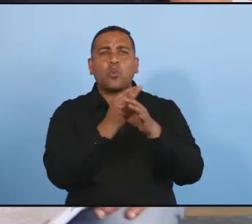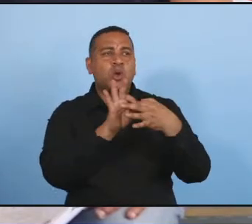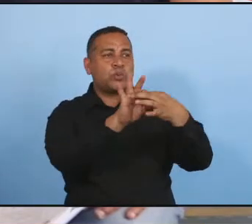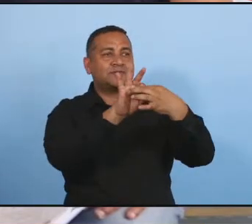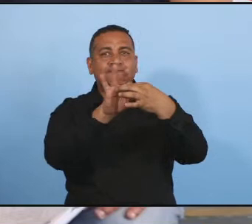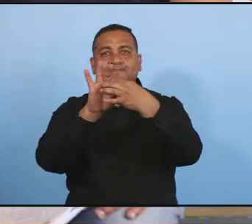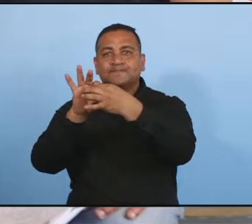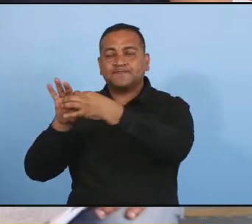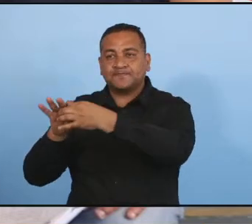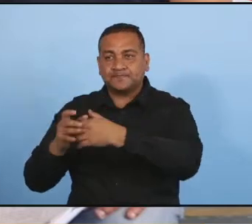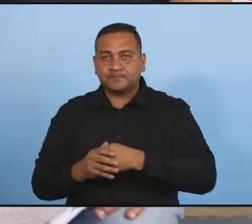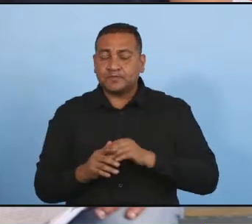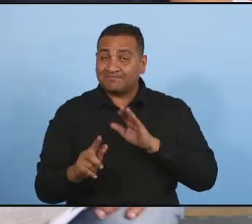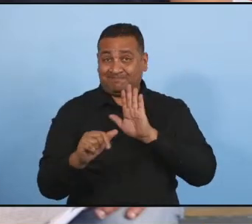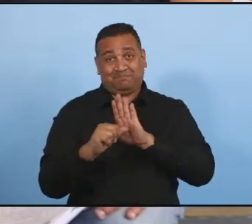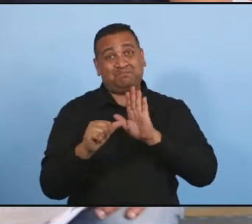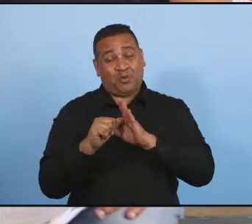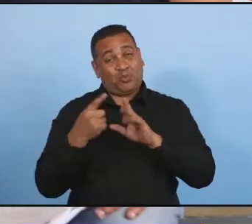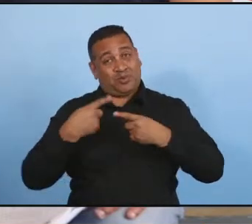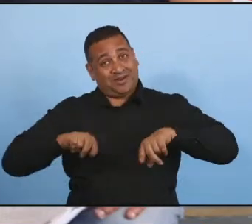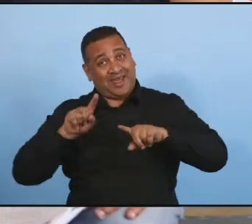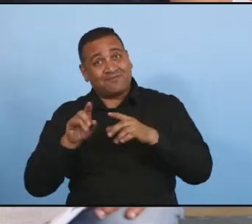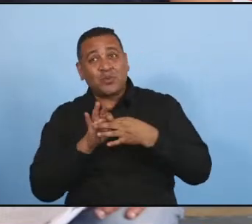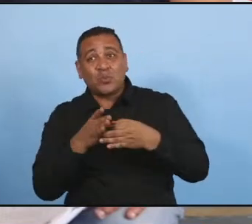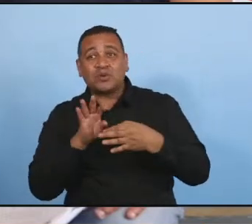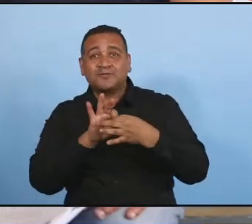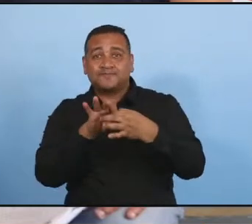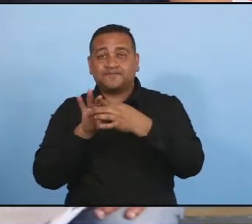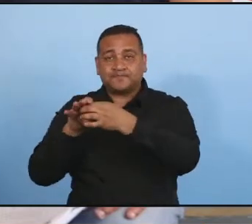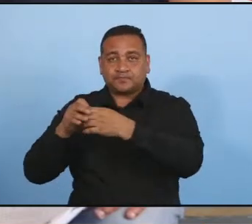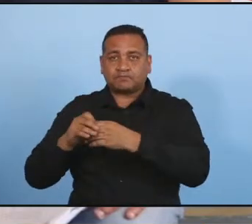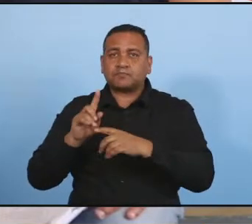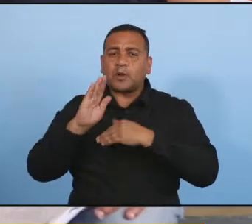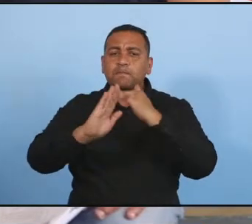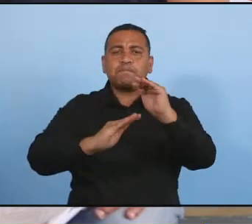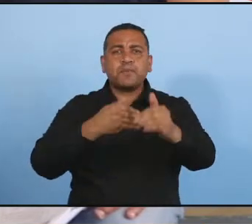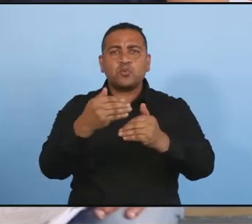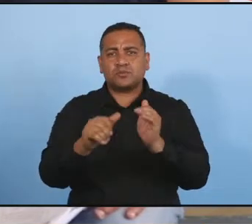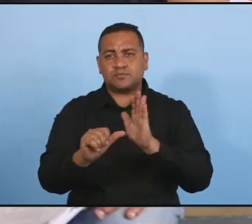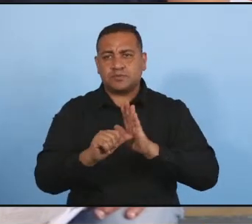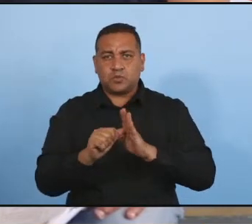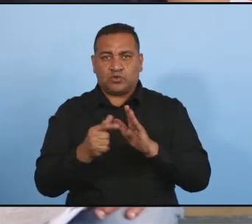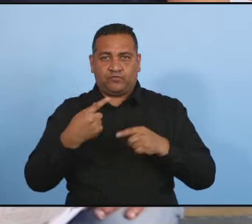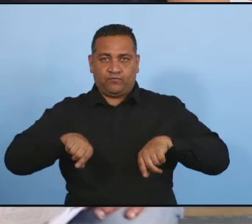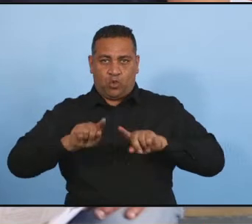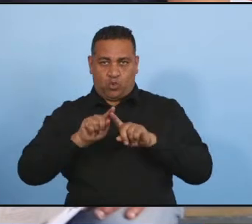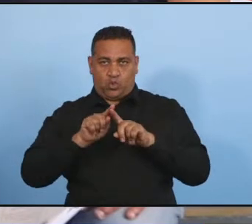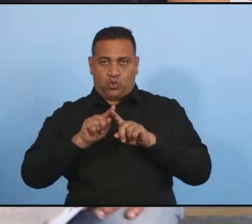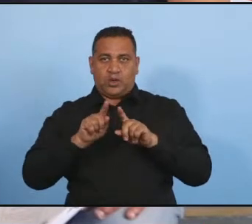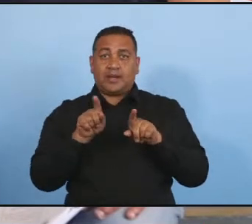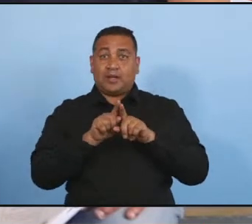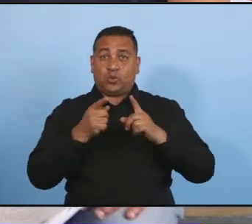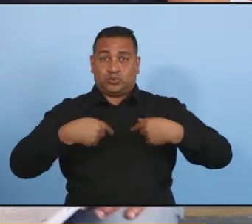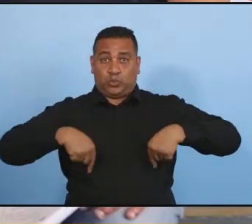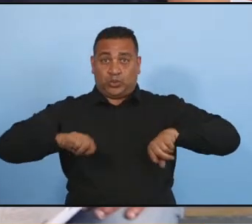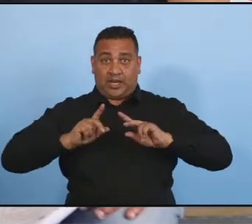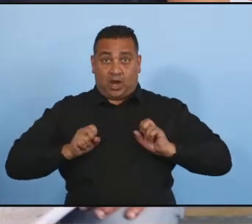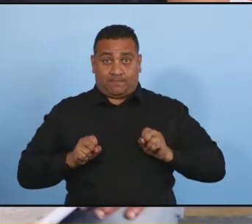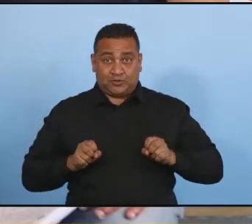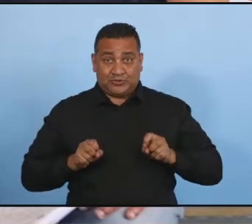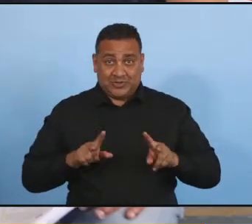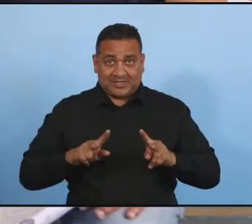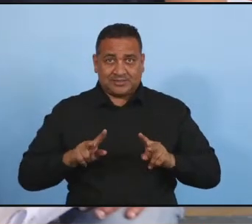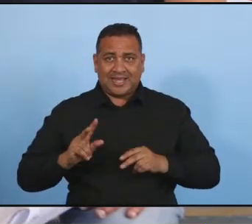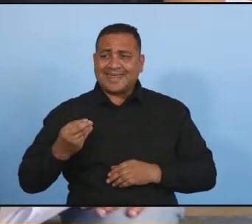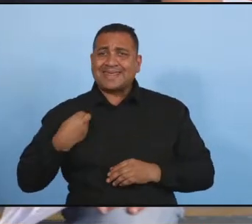us. And I think that this further enhances why it's important and why it's a good opportunity for any young person to come and study here.